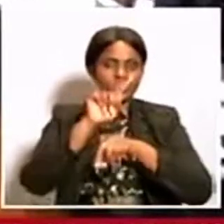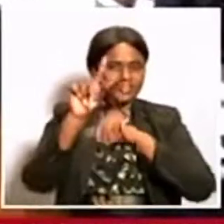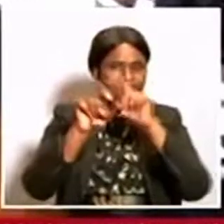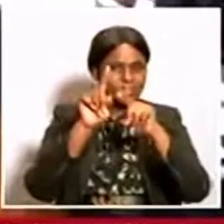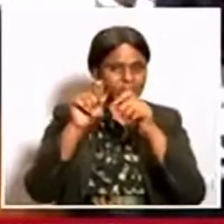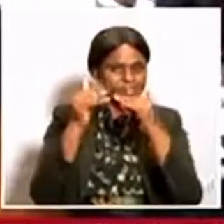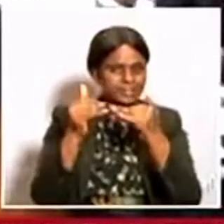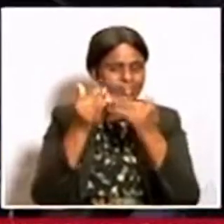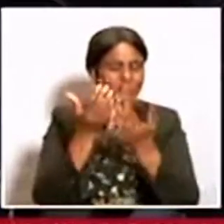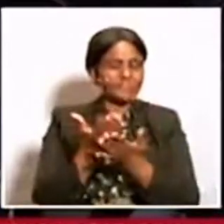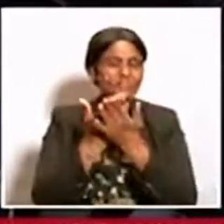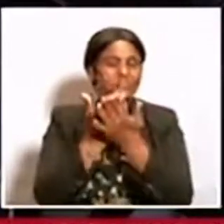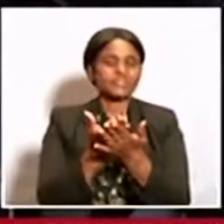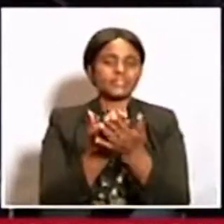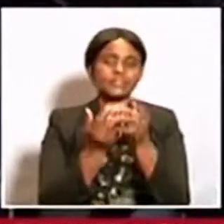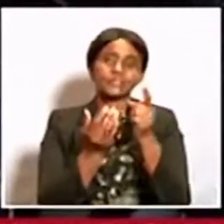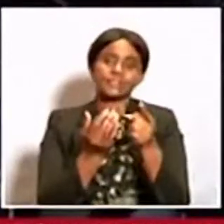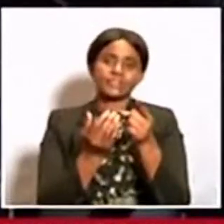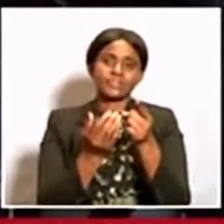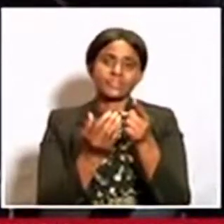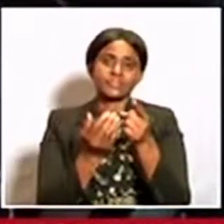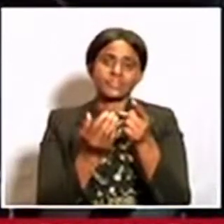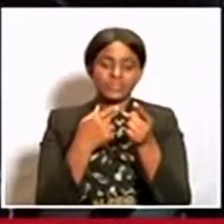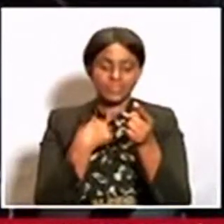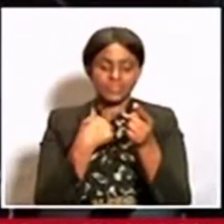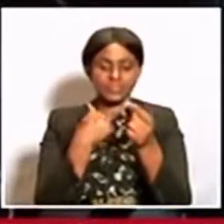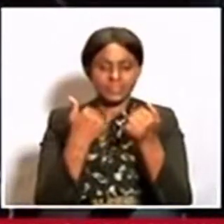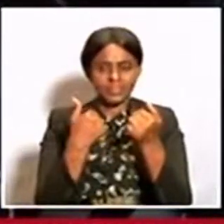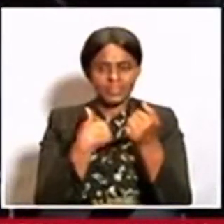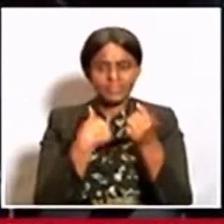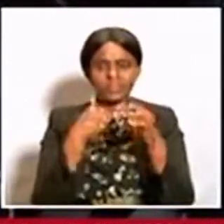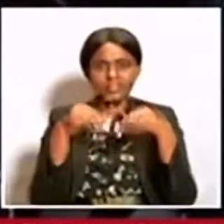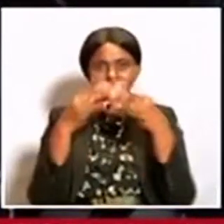the submission. Maybe allow me to give